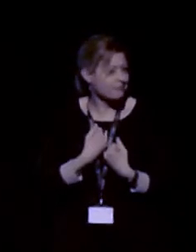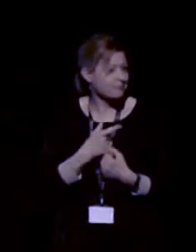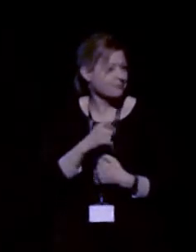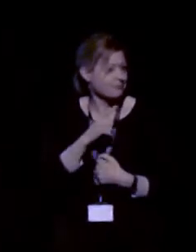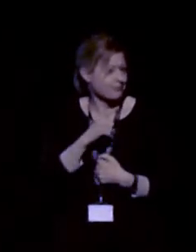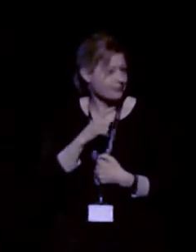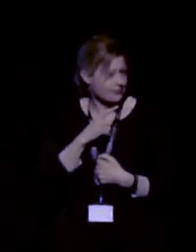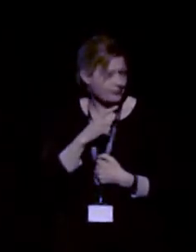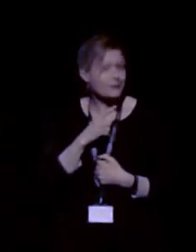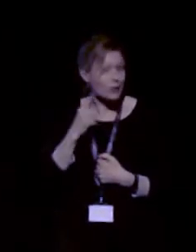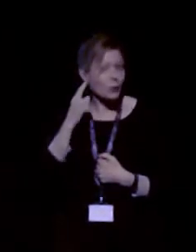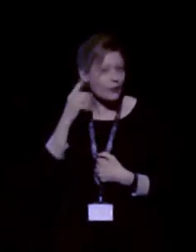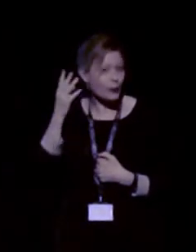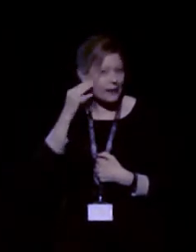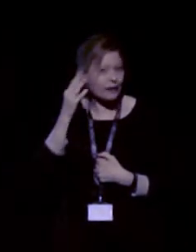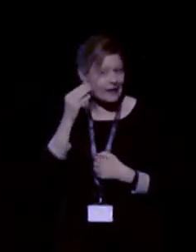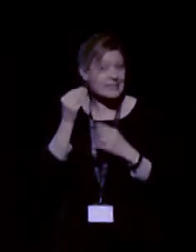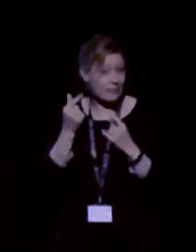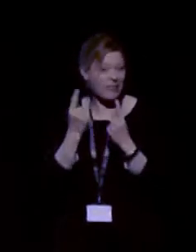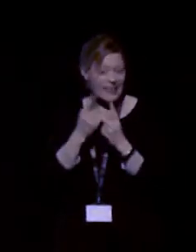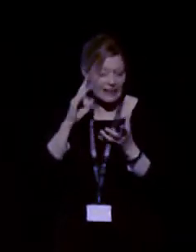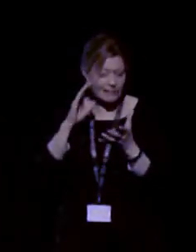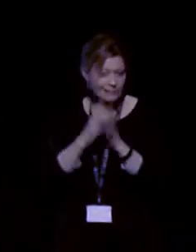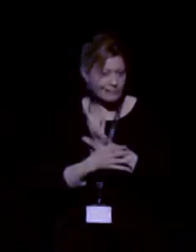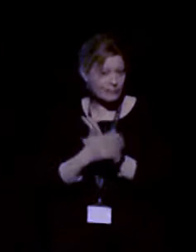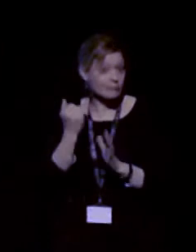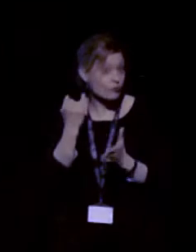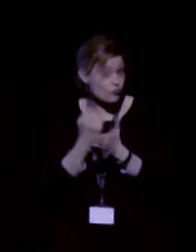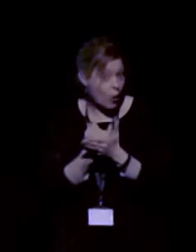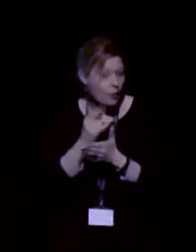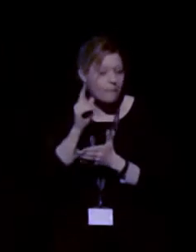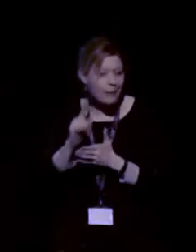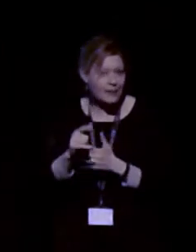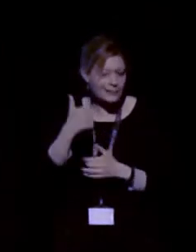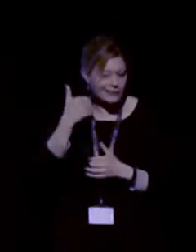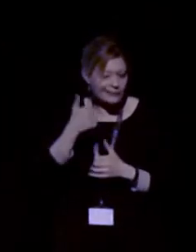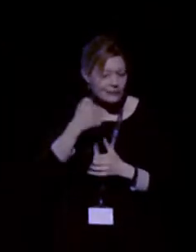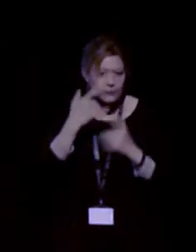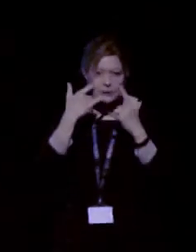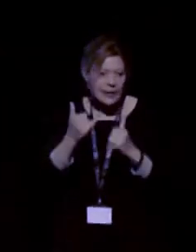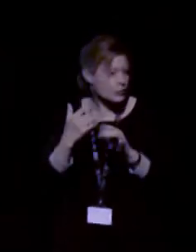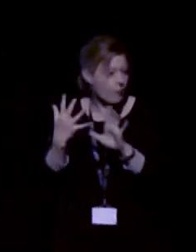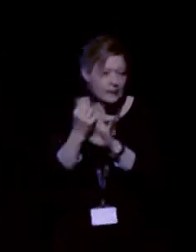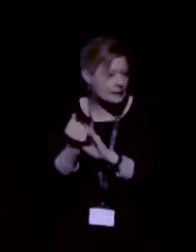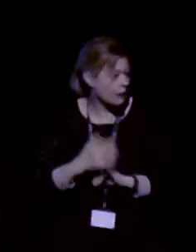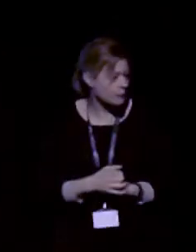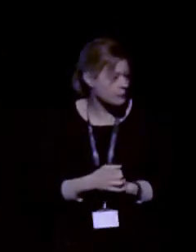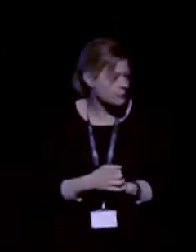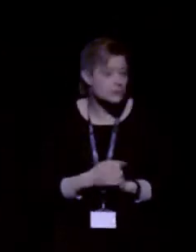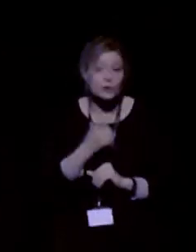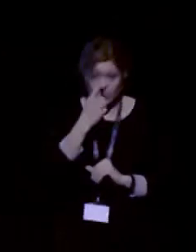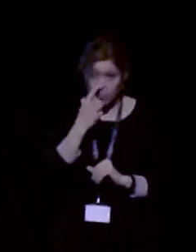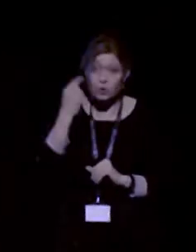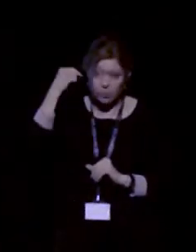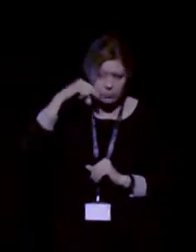go wrong with your hearing that don't show up in the audiogram, but you might still have some damage to the